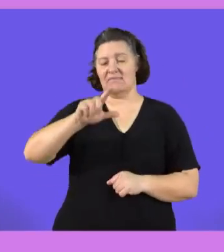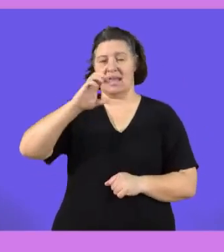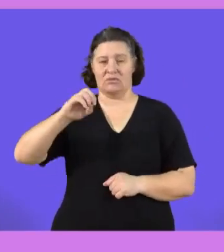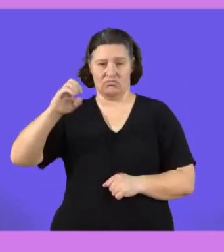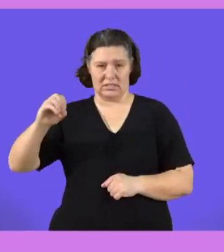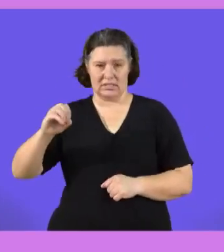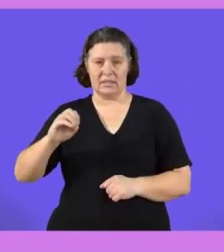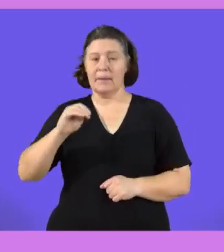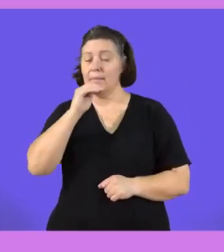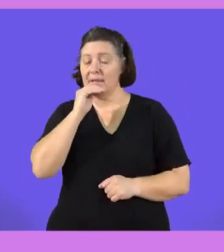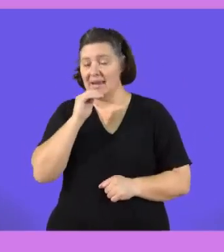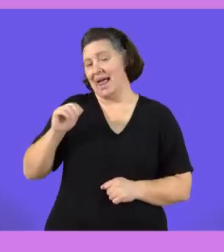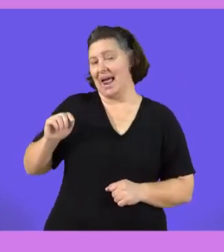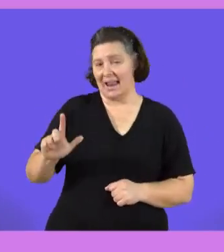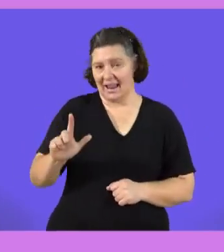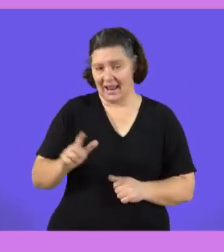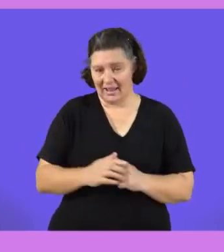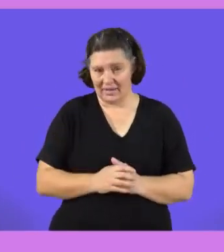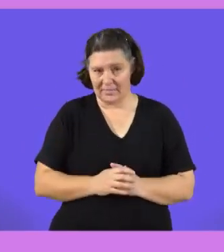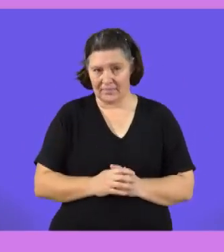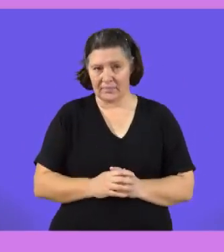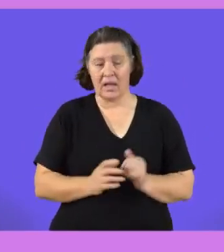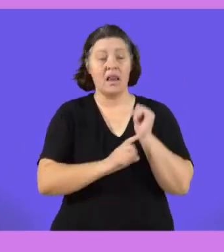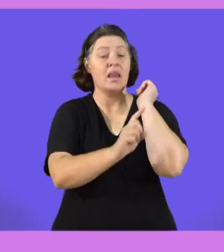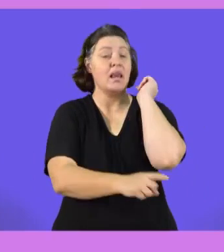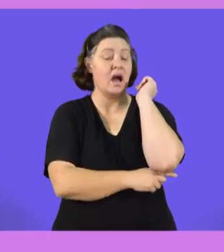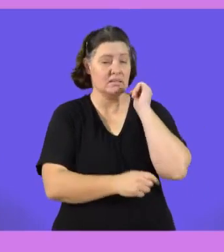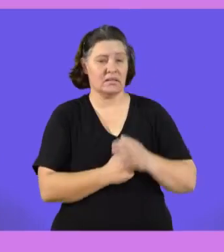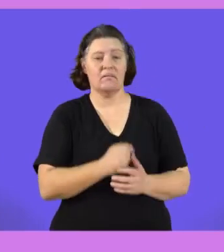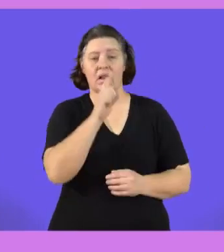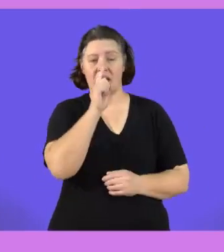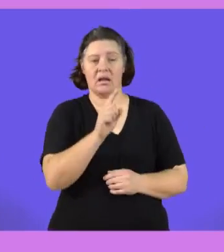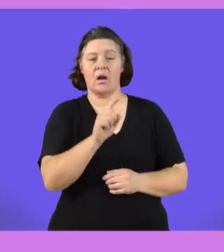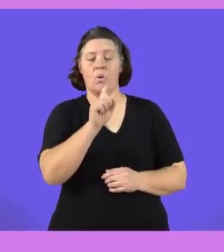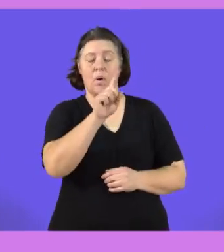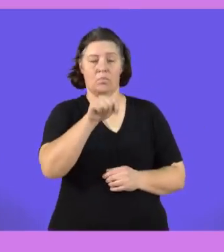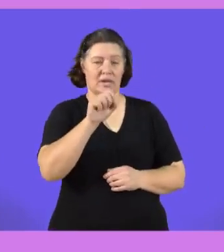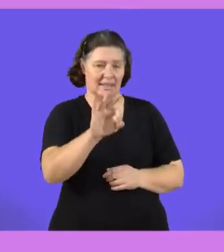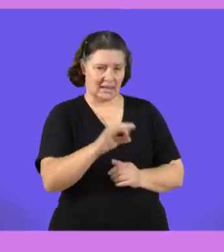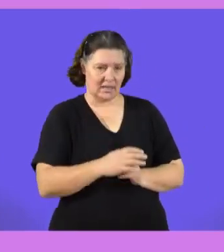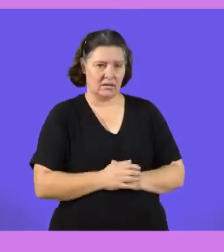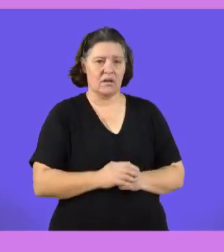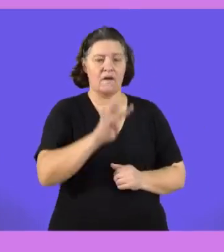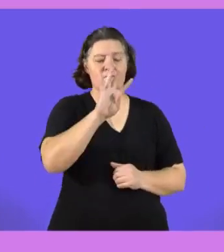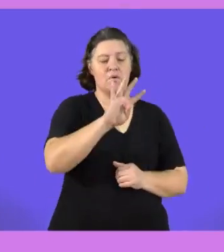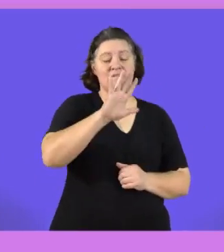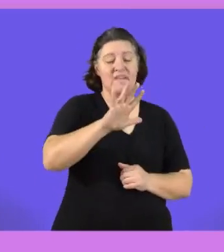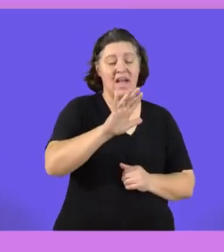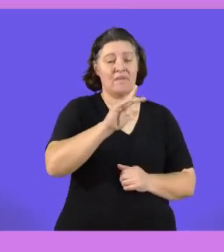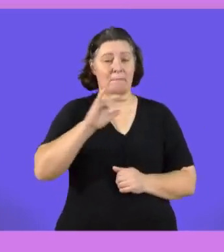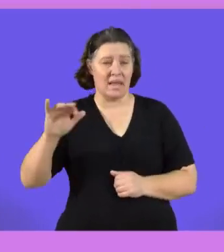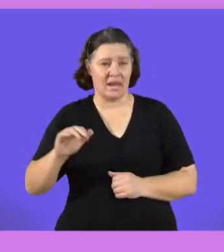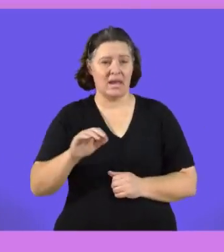8,700, and that will be, in this case, liters. Then lastly, if you look at 1.3, it gives us